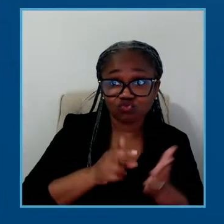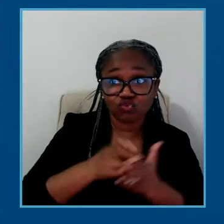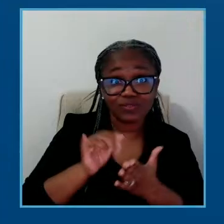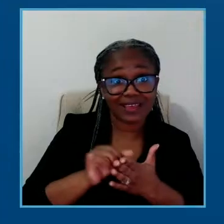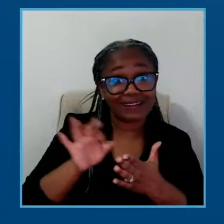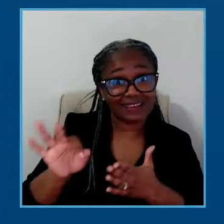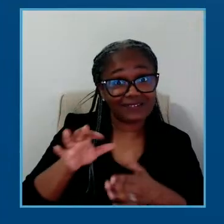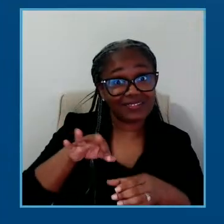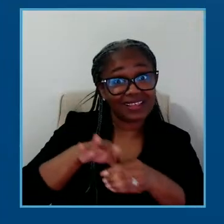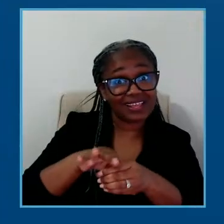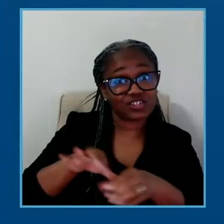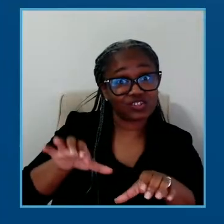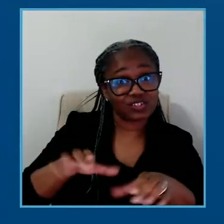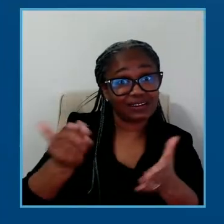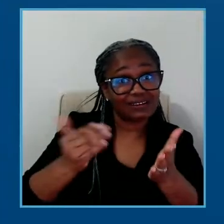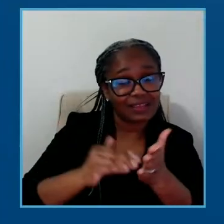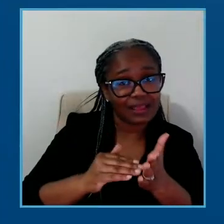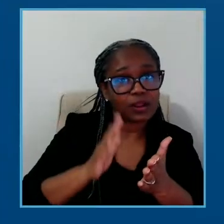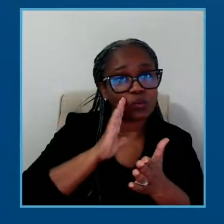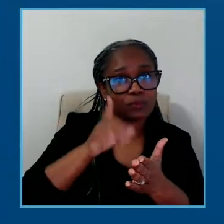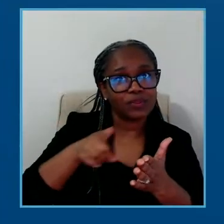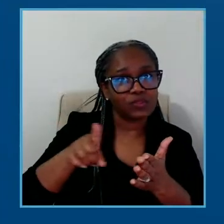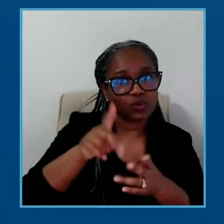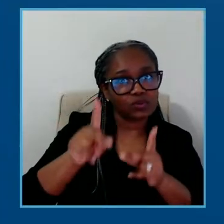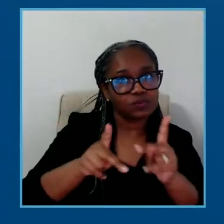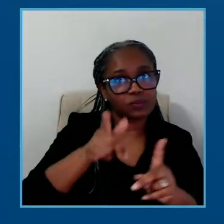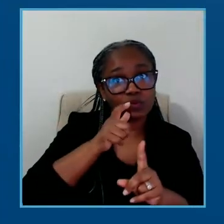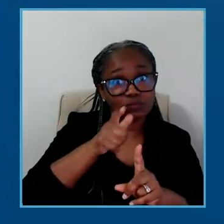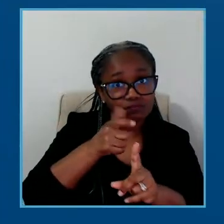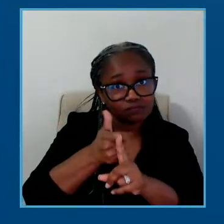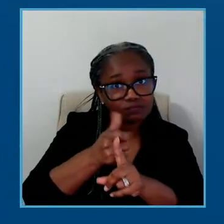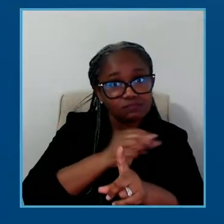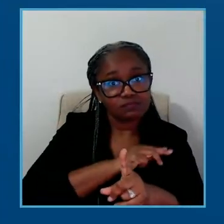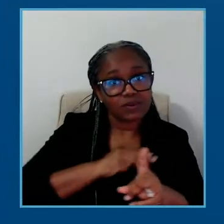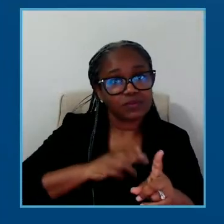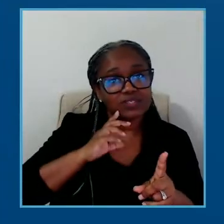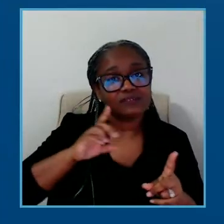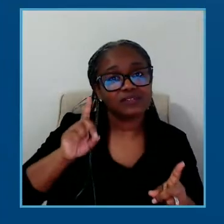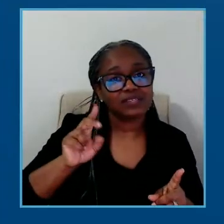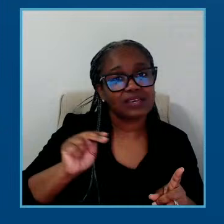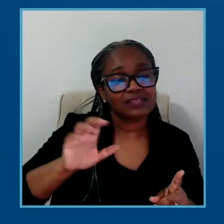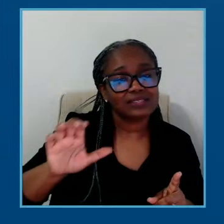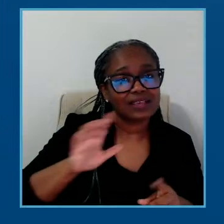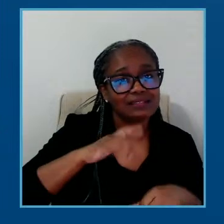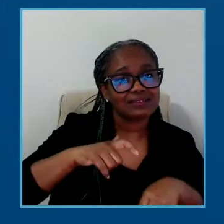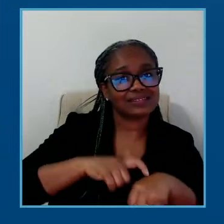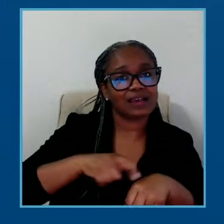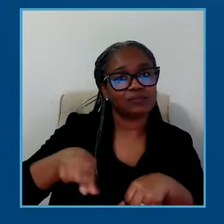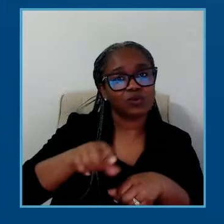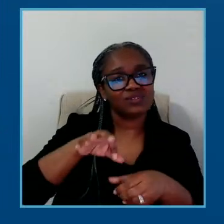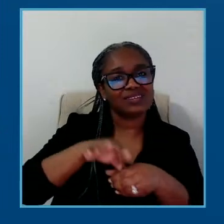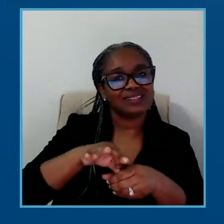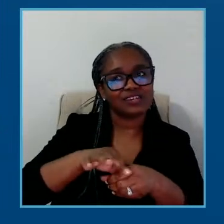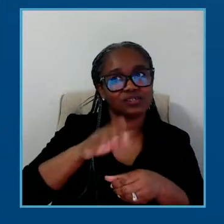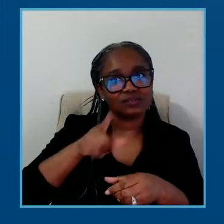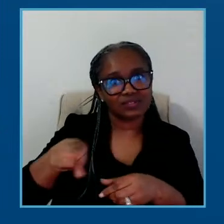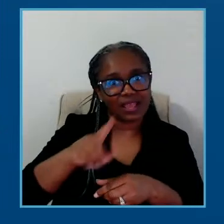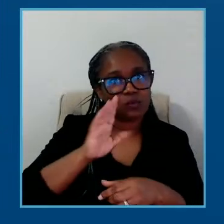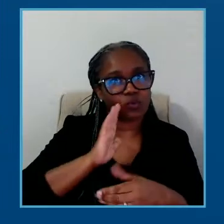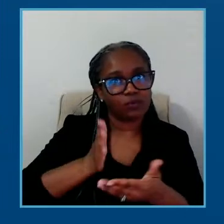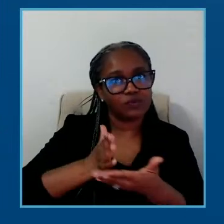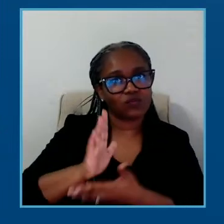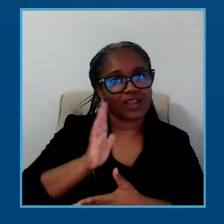be those individuals who are members of the DNC at the time the elections are completed who will be entitled to vote. They will be the ones who